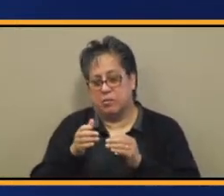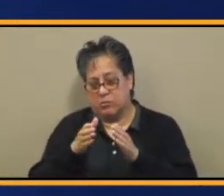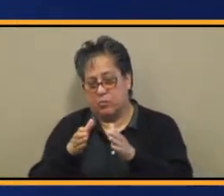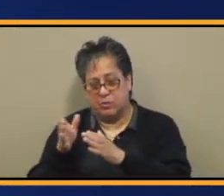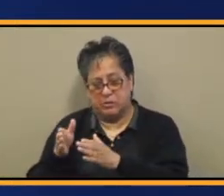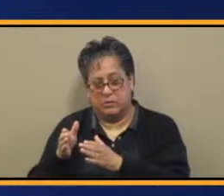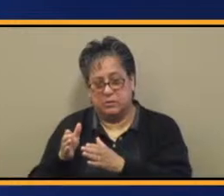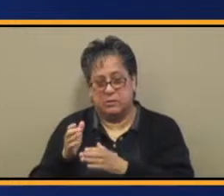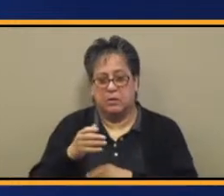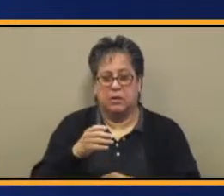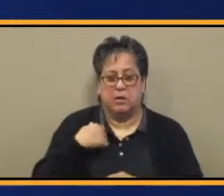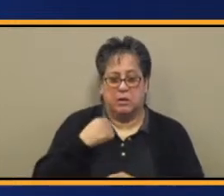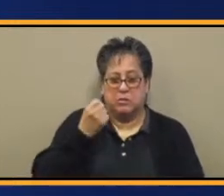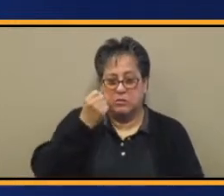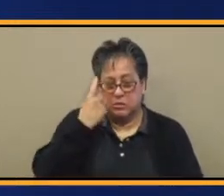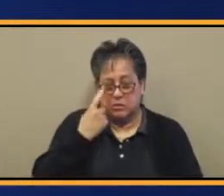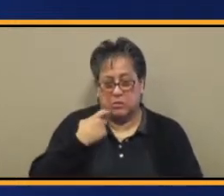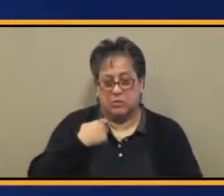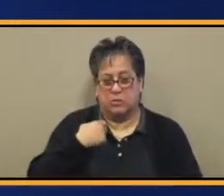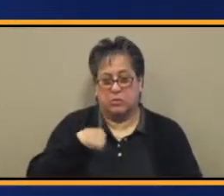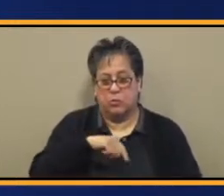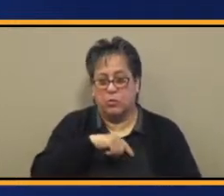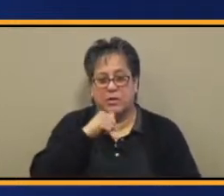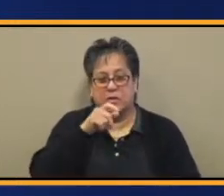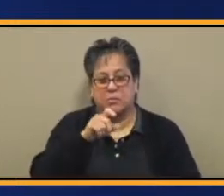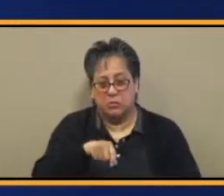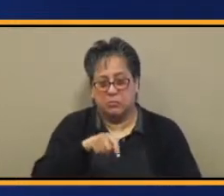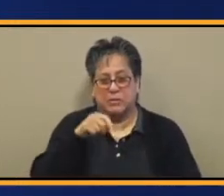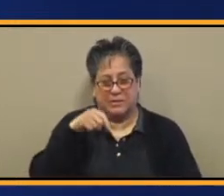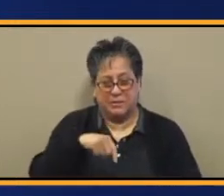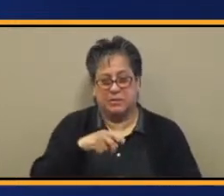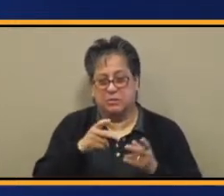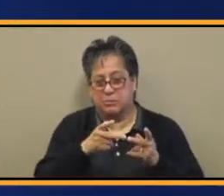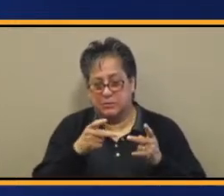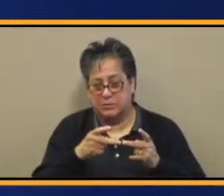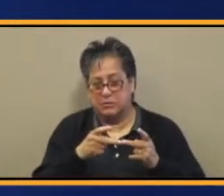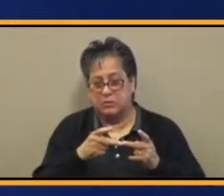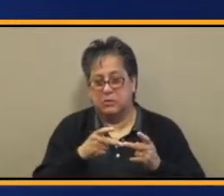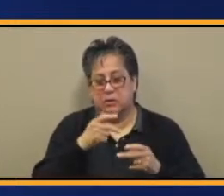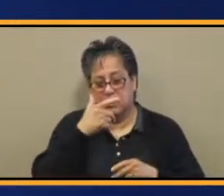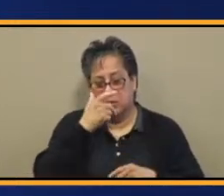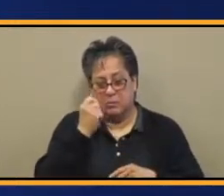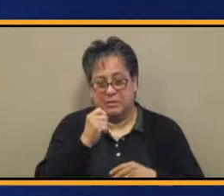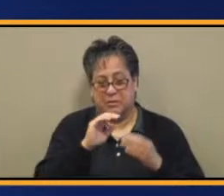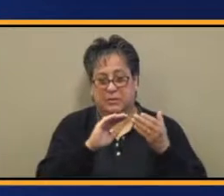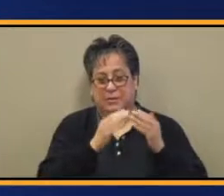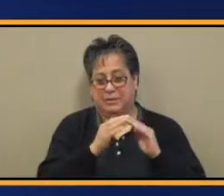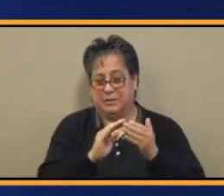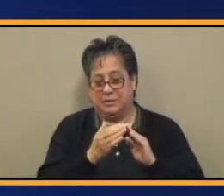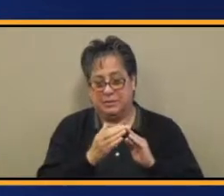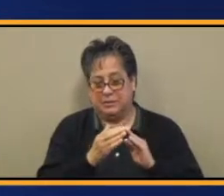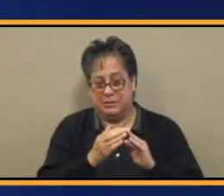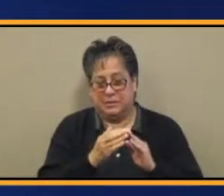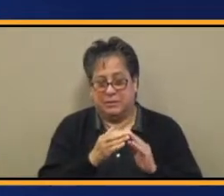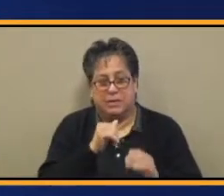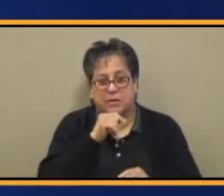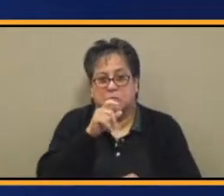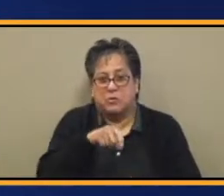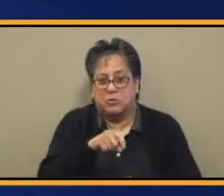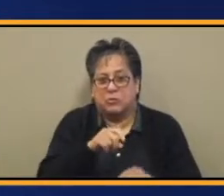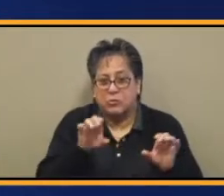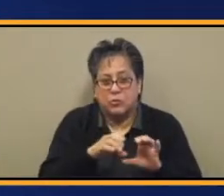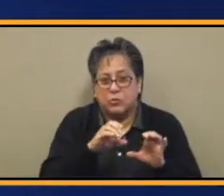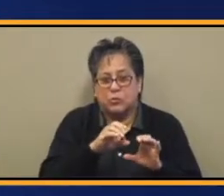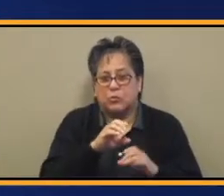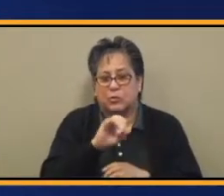are here. I understand that we are not supposed to be in this position because the city is not supposed to be doing immigration